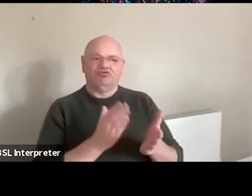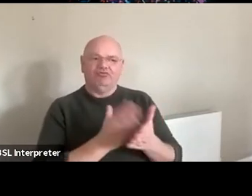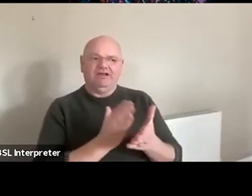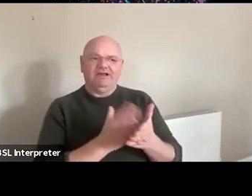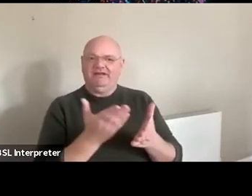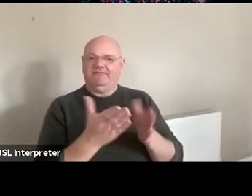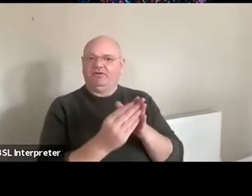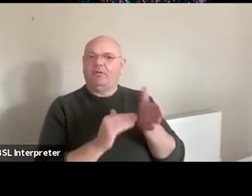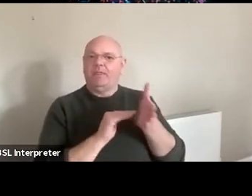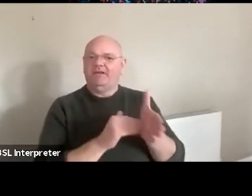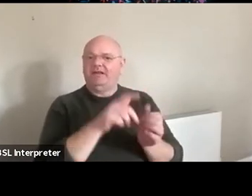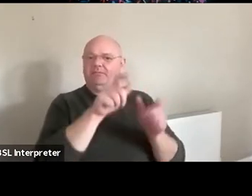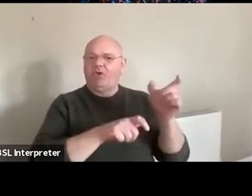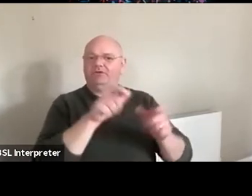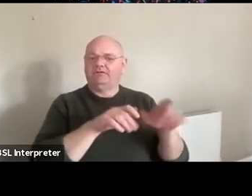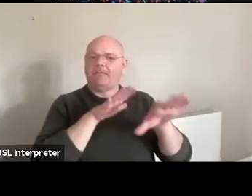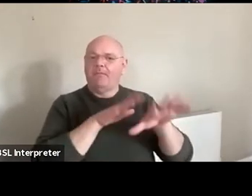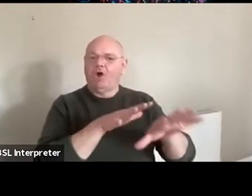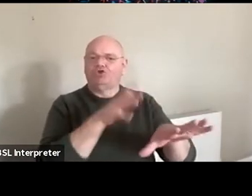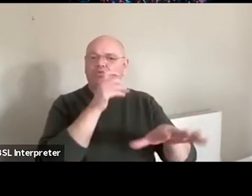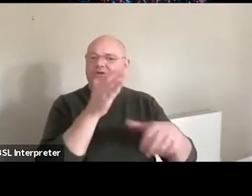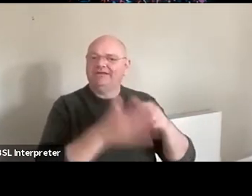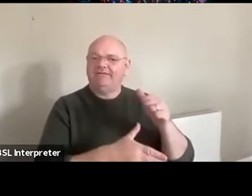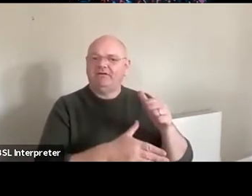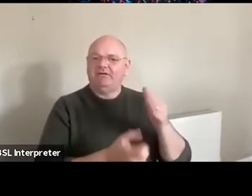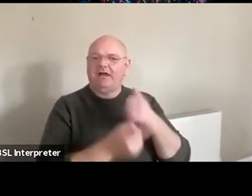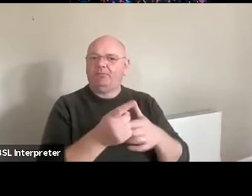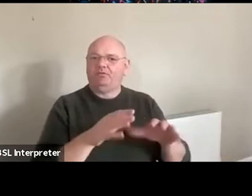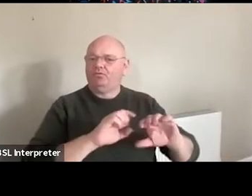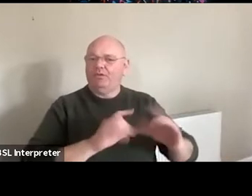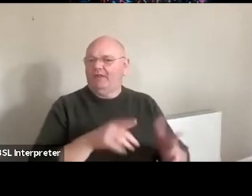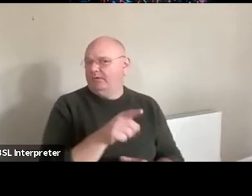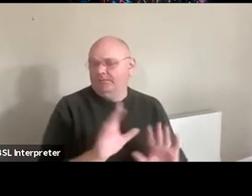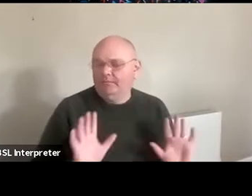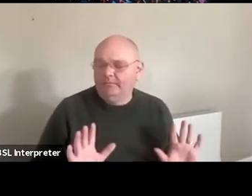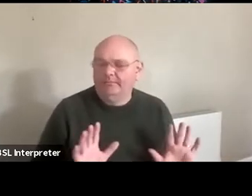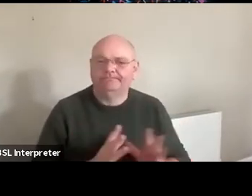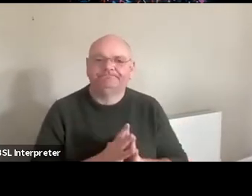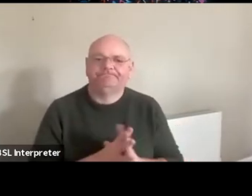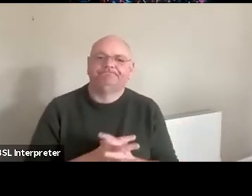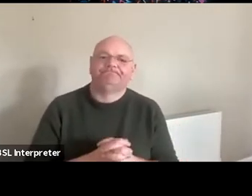happened, for example. So a great thinker and writer on power.